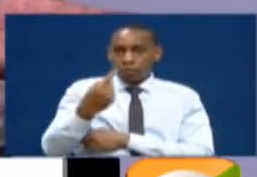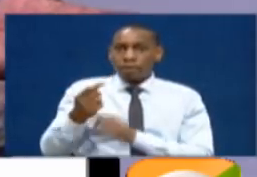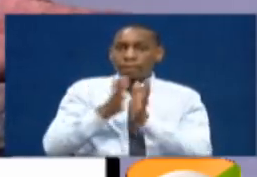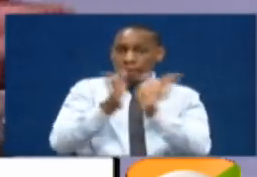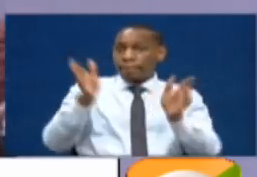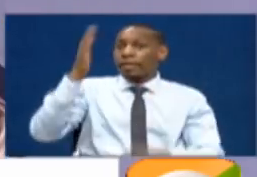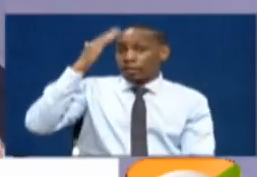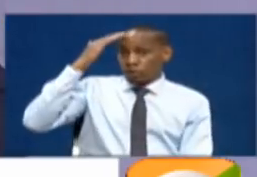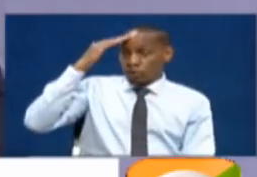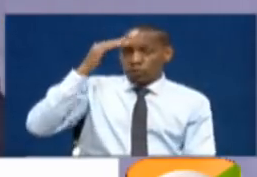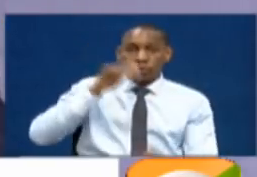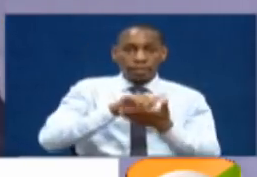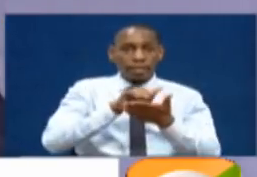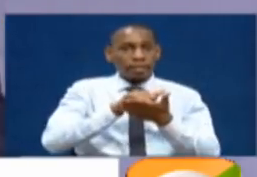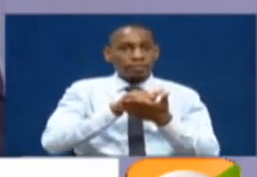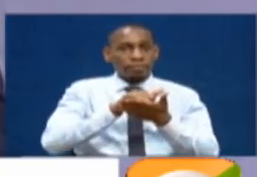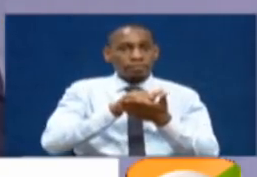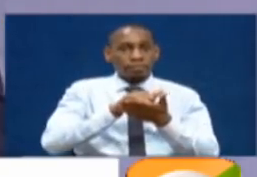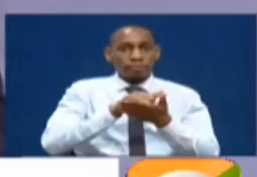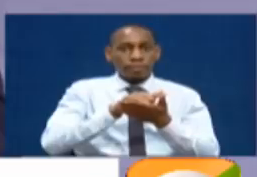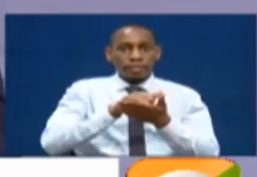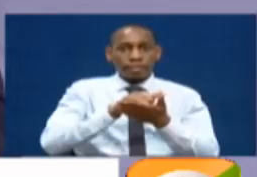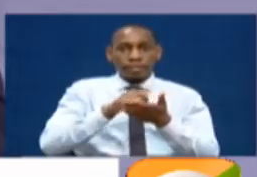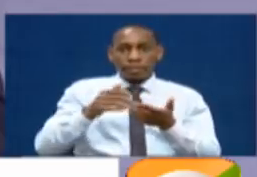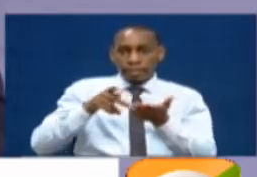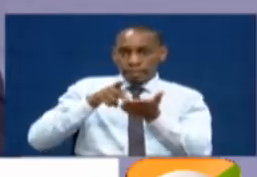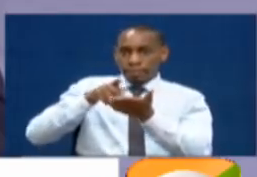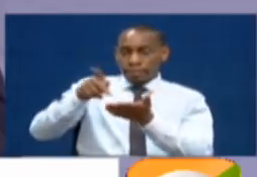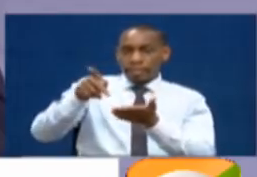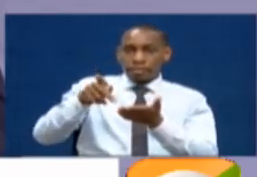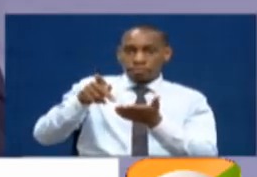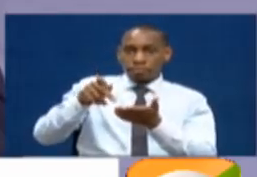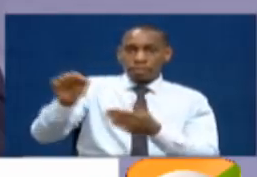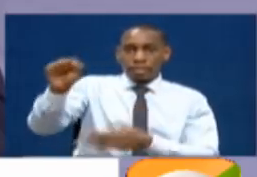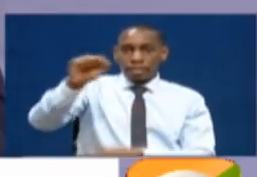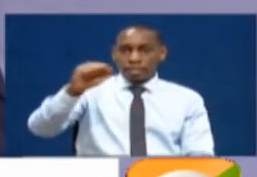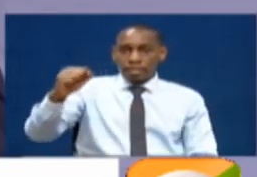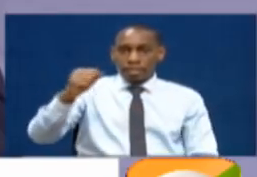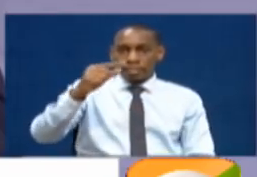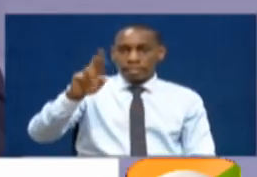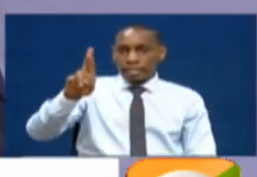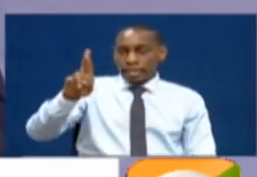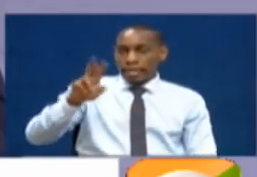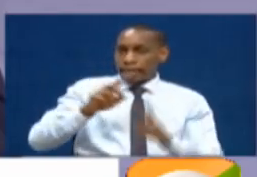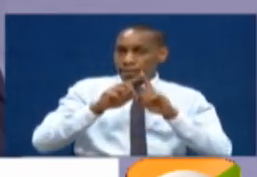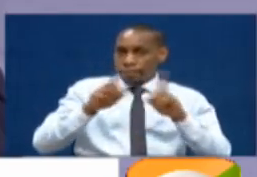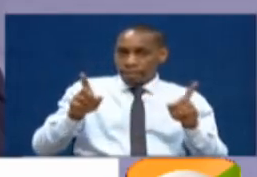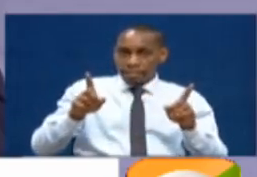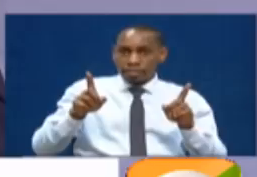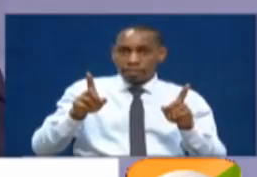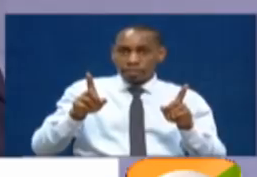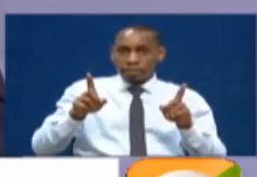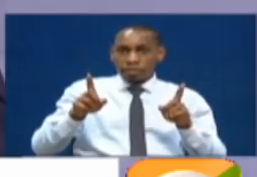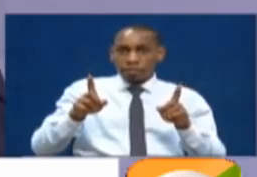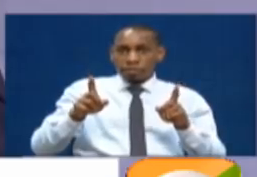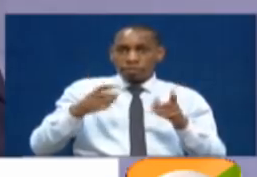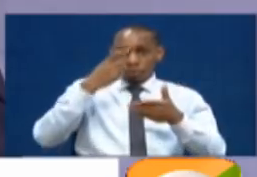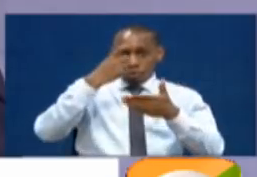domain, that we have been servicing the interest rate on the SGR. But now the principal amount is